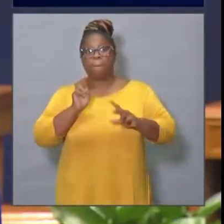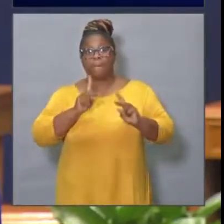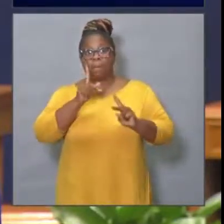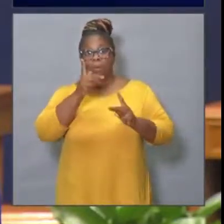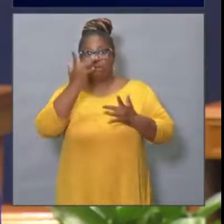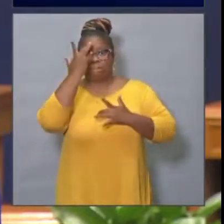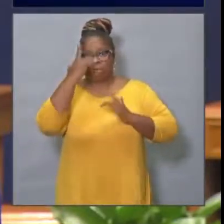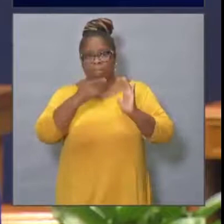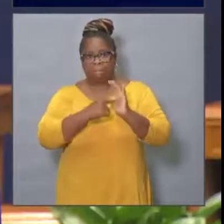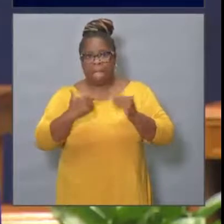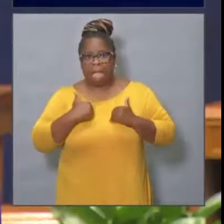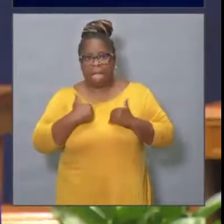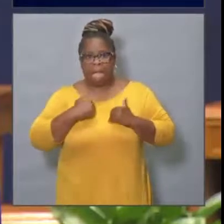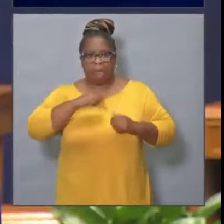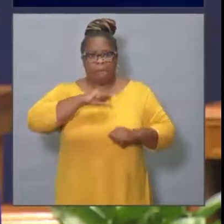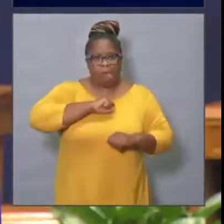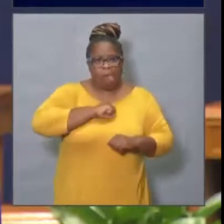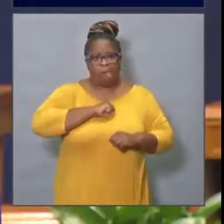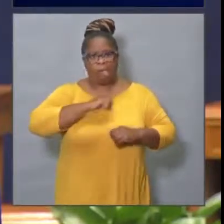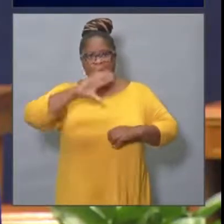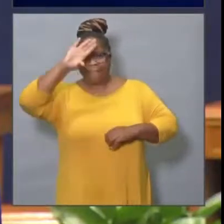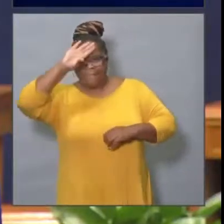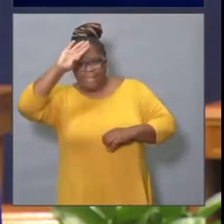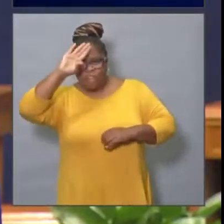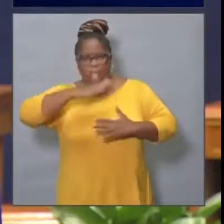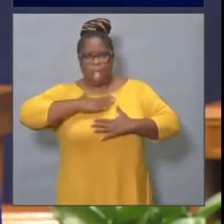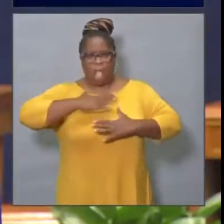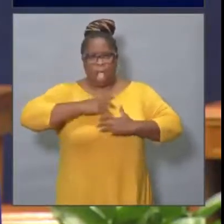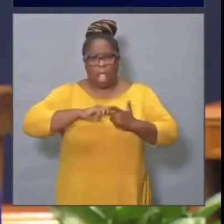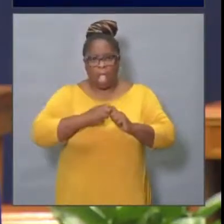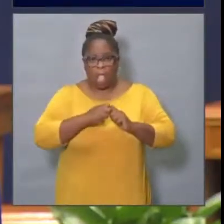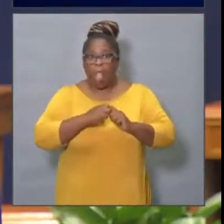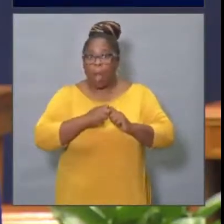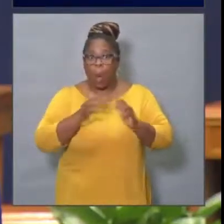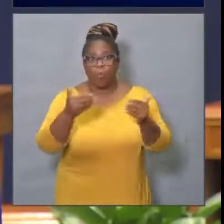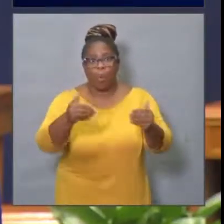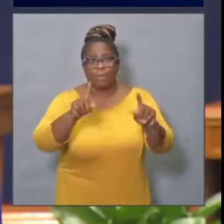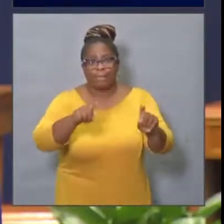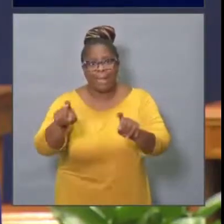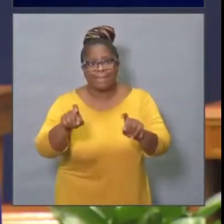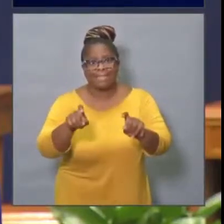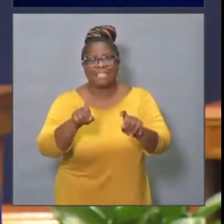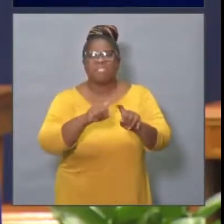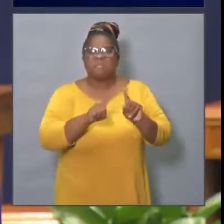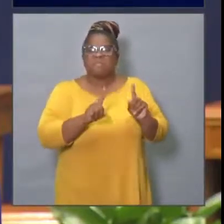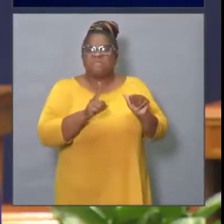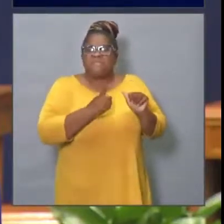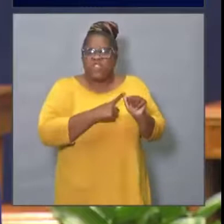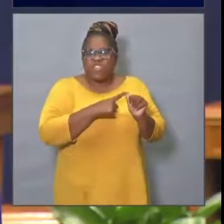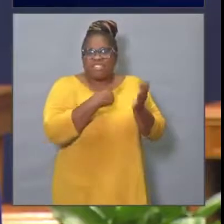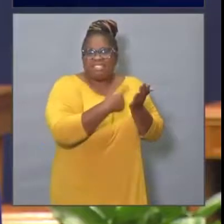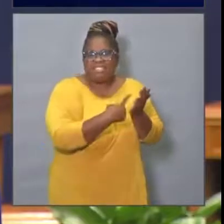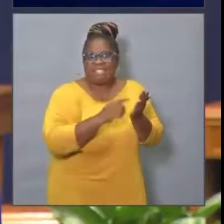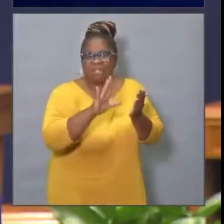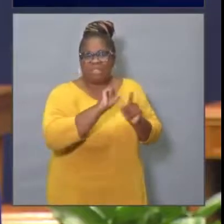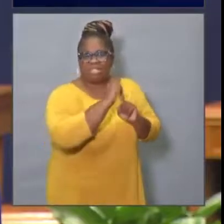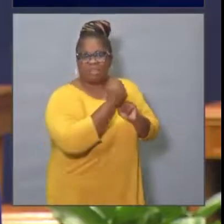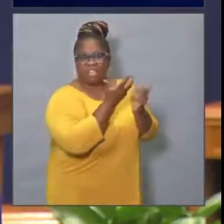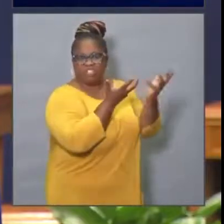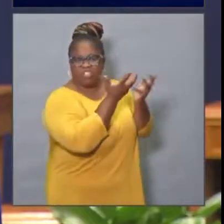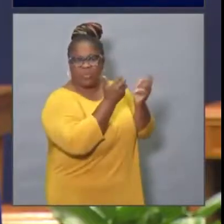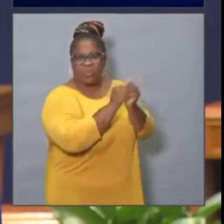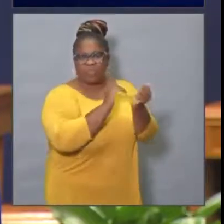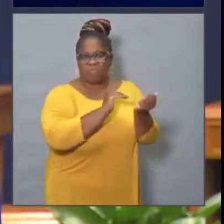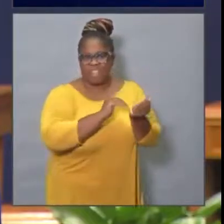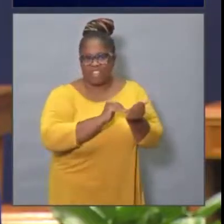with symptoms. If you have symptoms, you absolutely can get a test, but I would always encourage you to discuss your specific situation with your